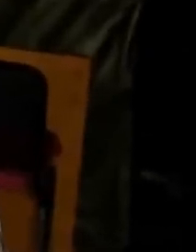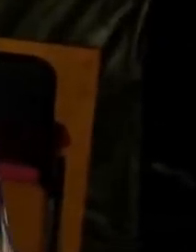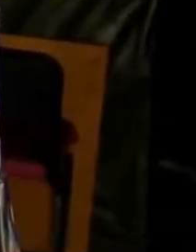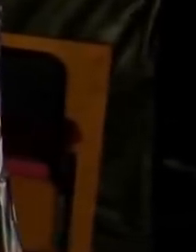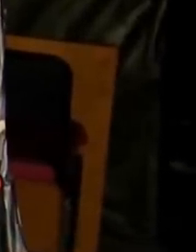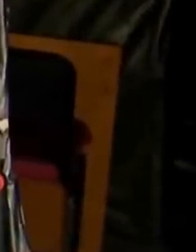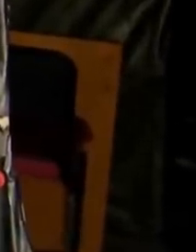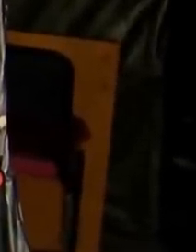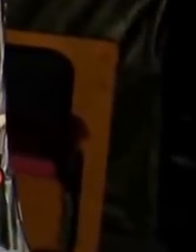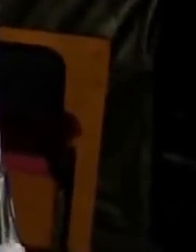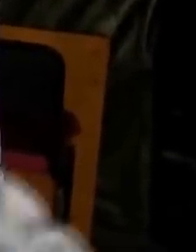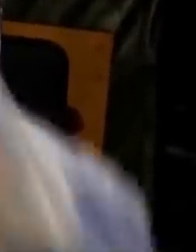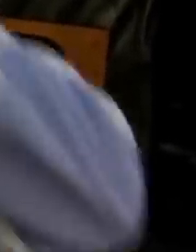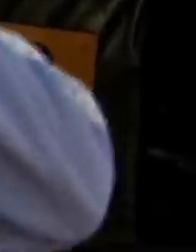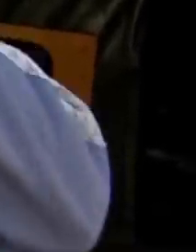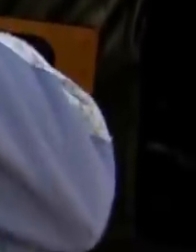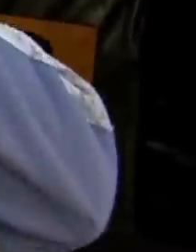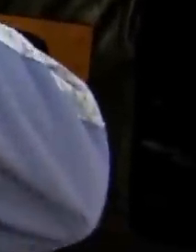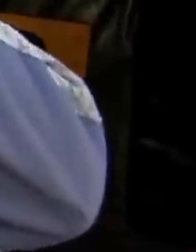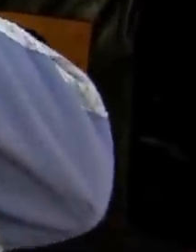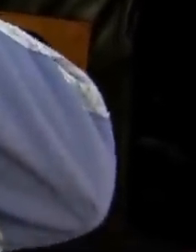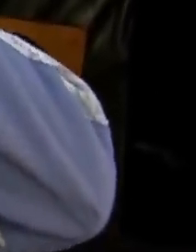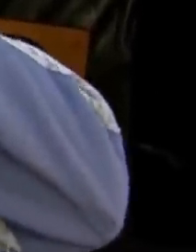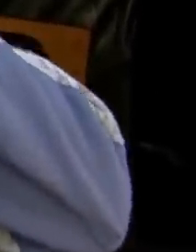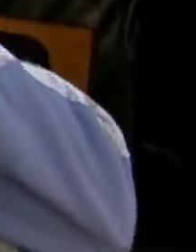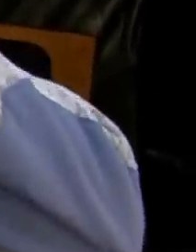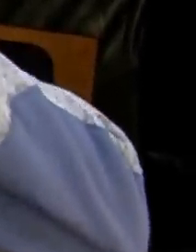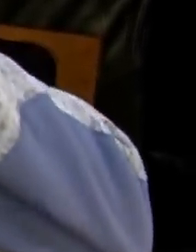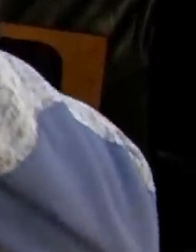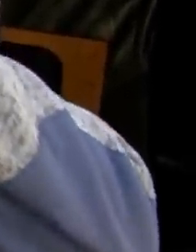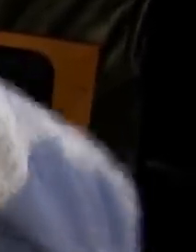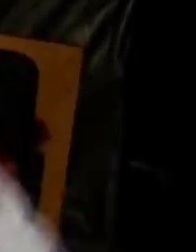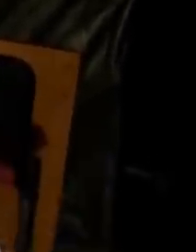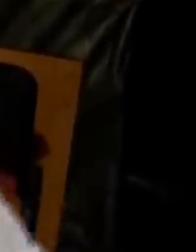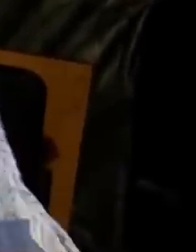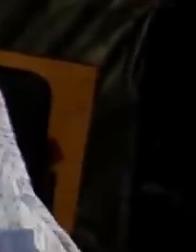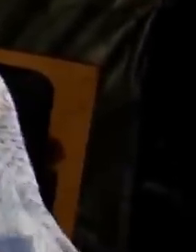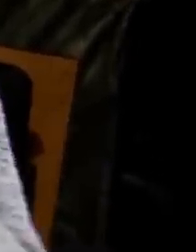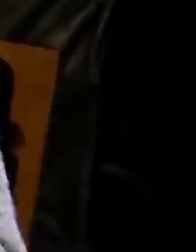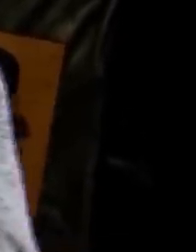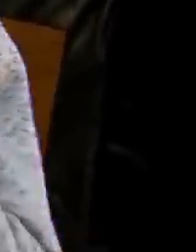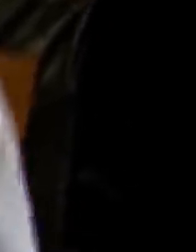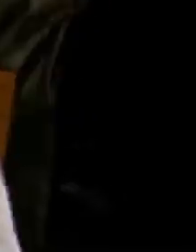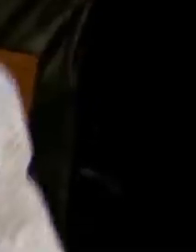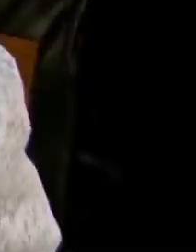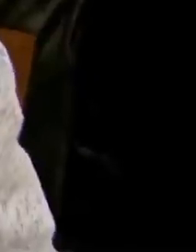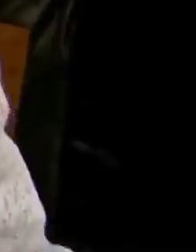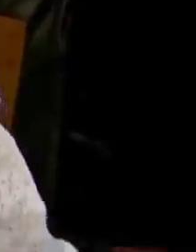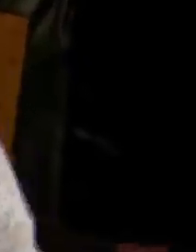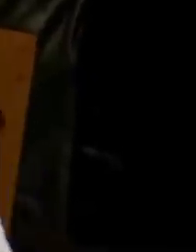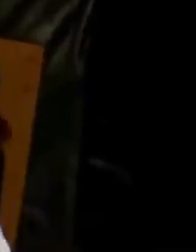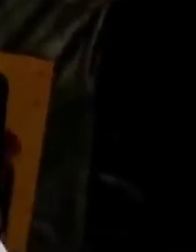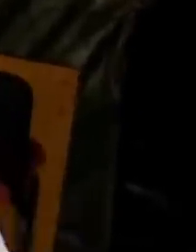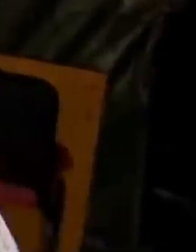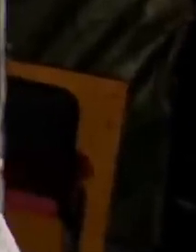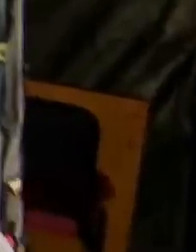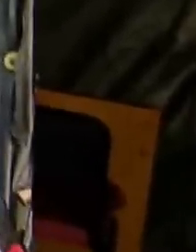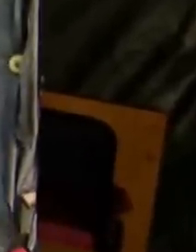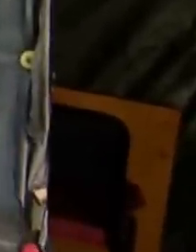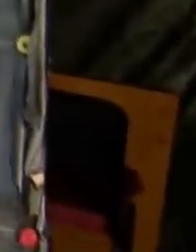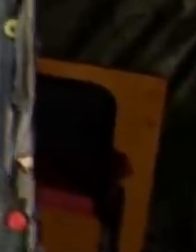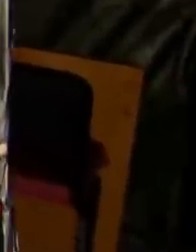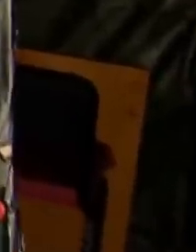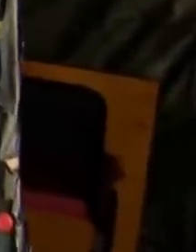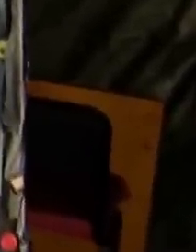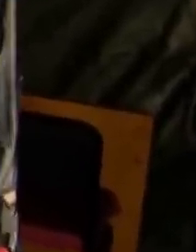us. Many are asking, when you are facing this extent of suffering in South Africa,